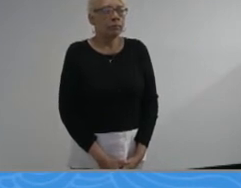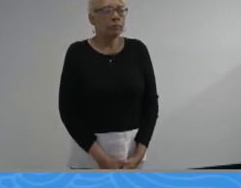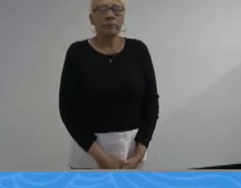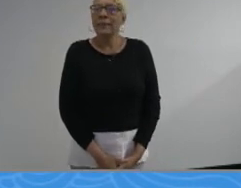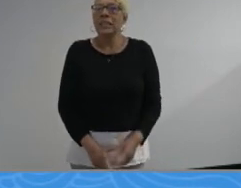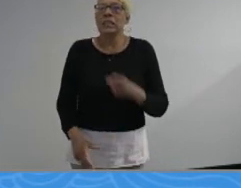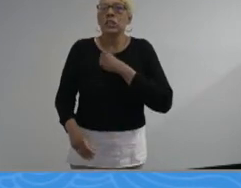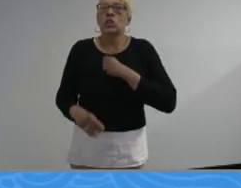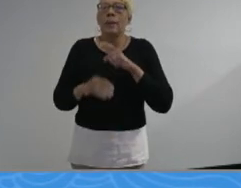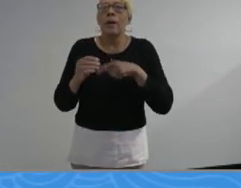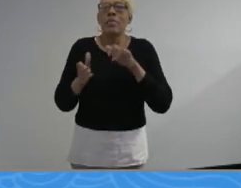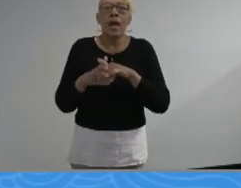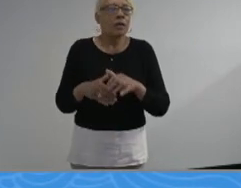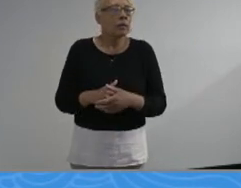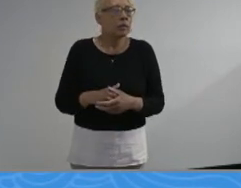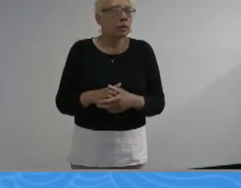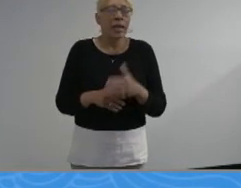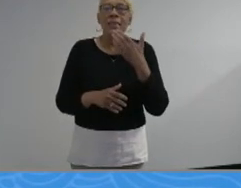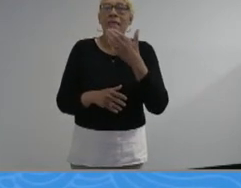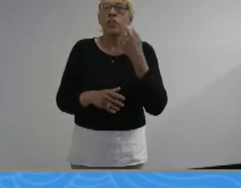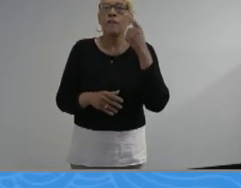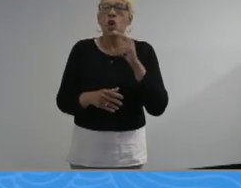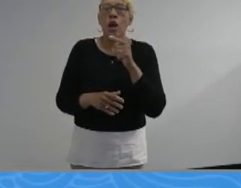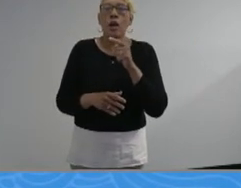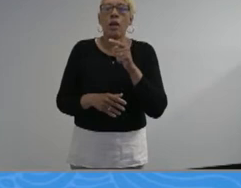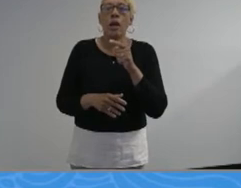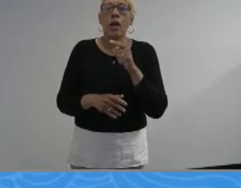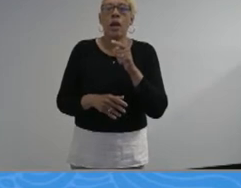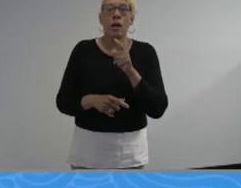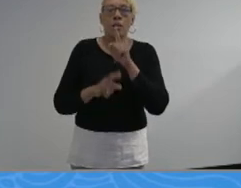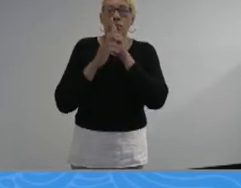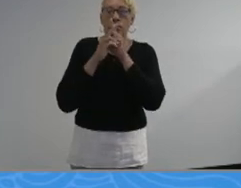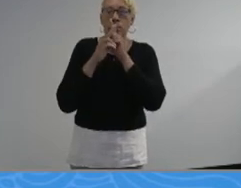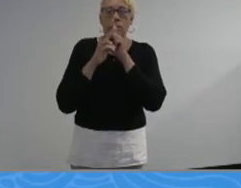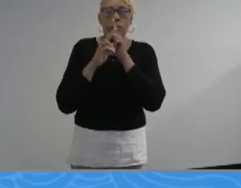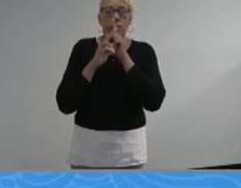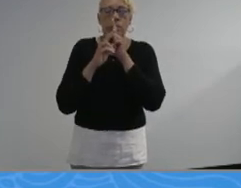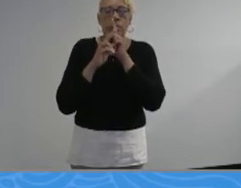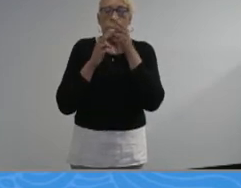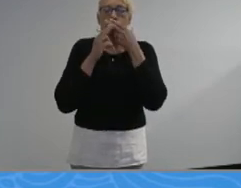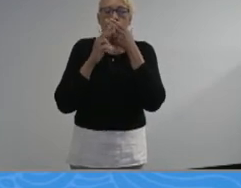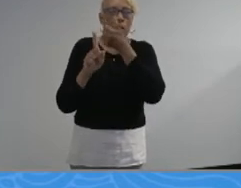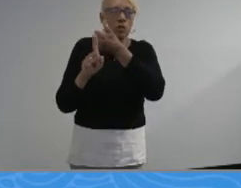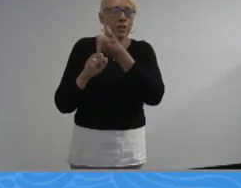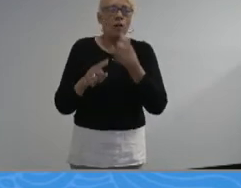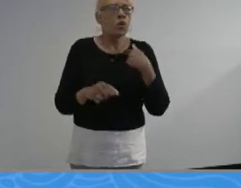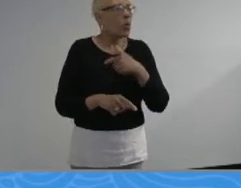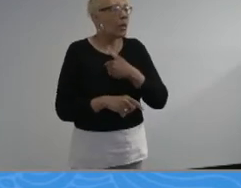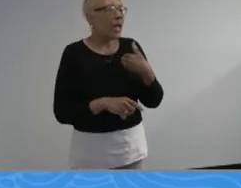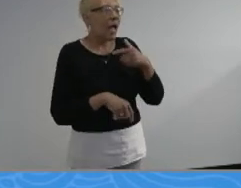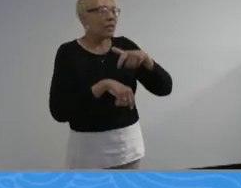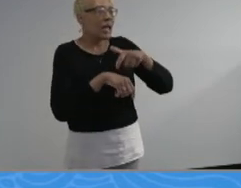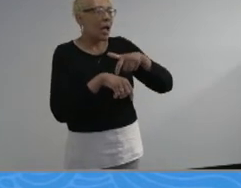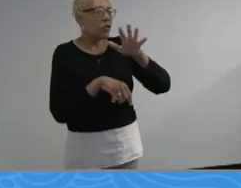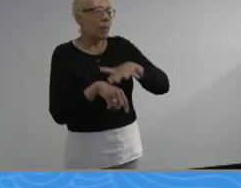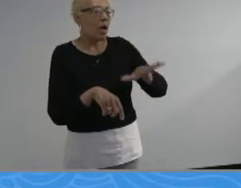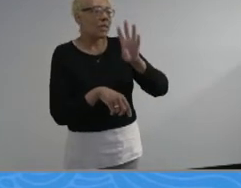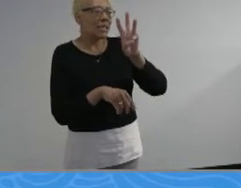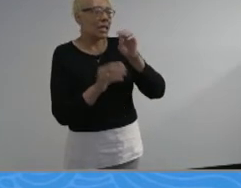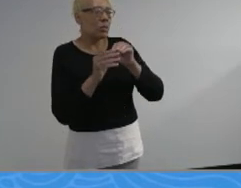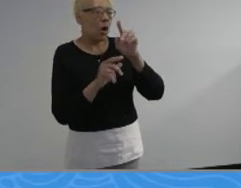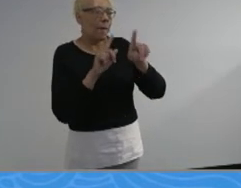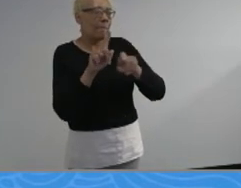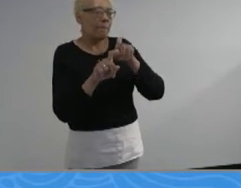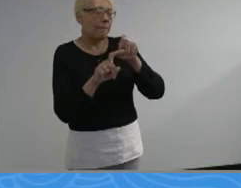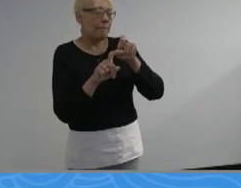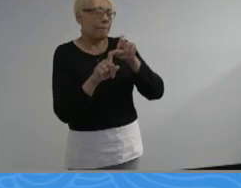Sorry about that. Thanks for muting yourself. We are good on time. We have time for about 6 more minutes worth of questions if